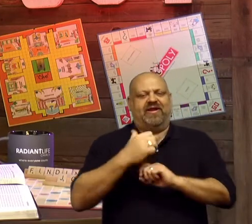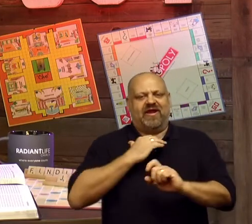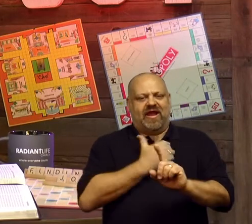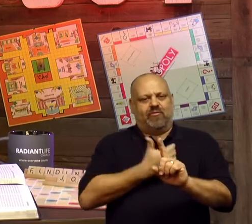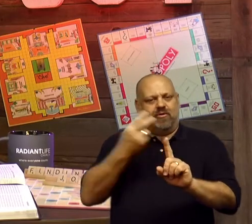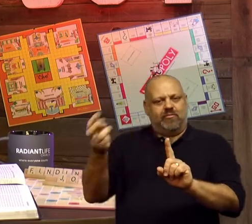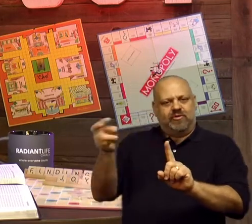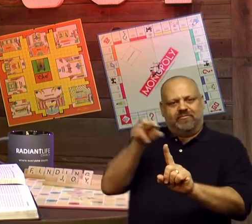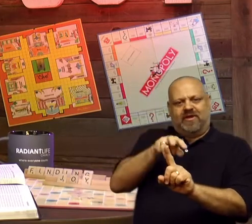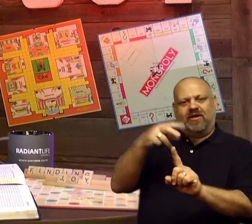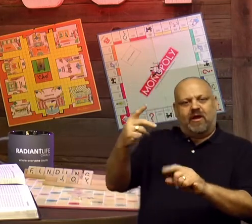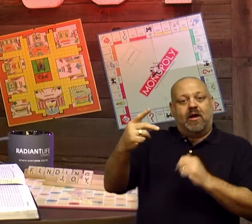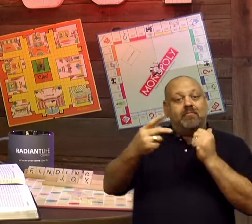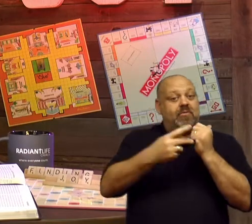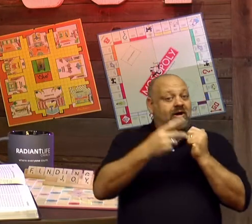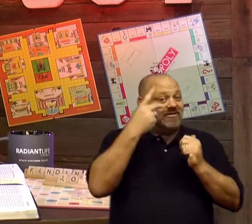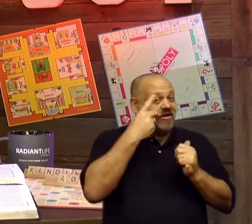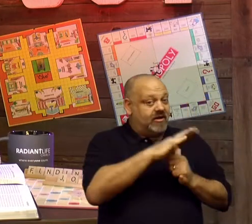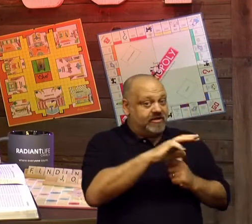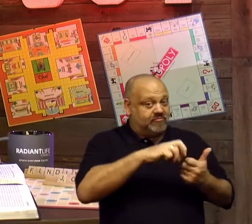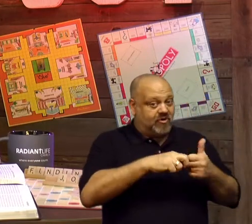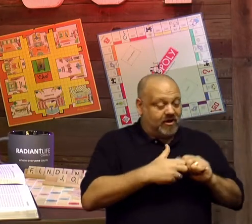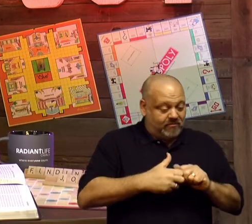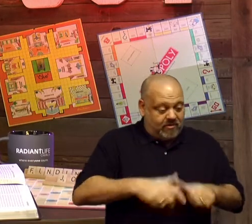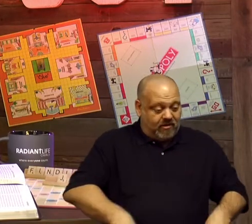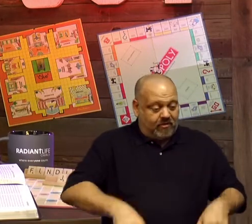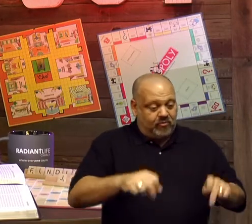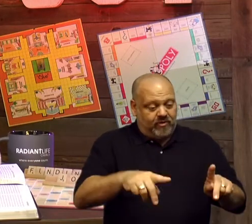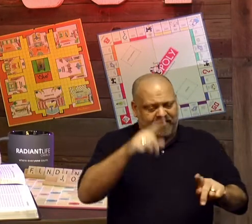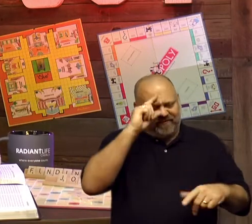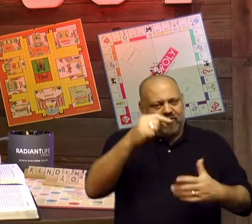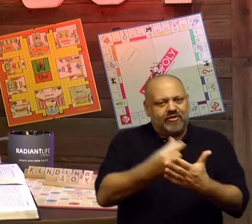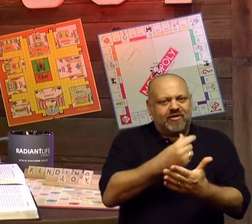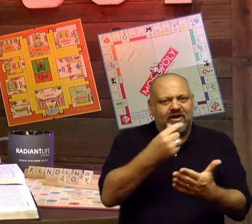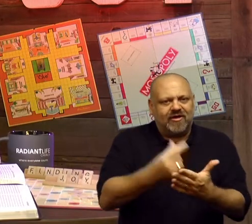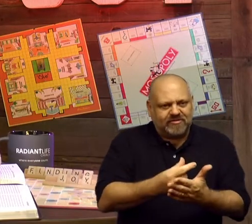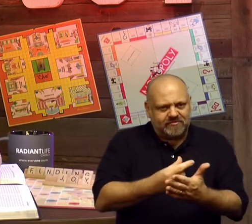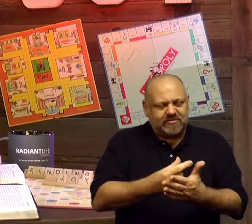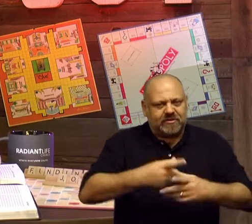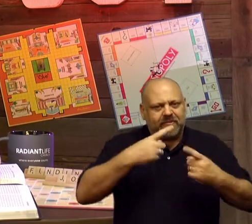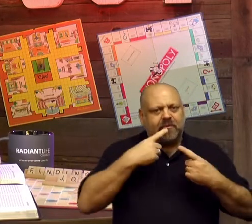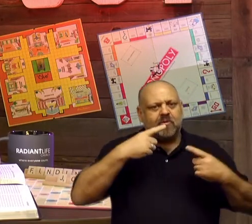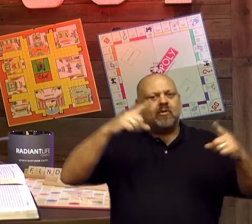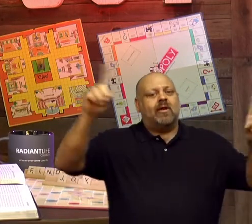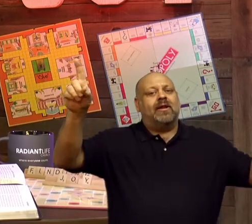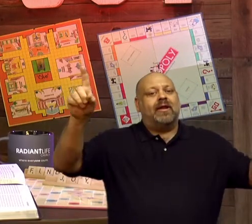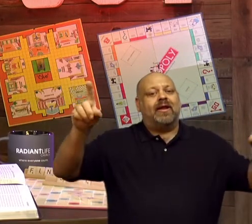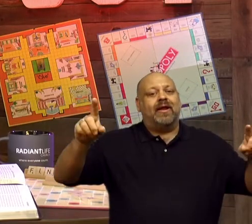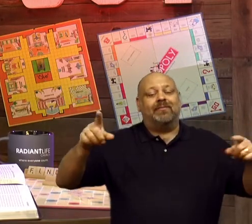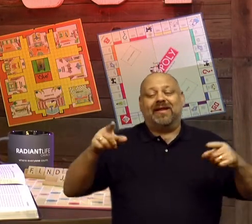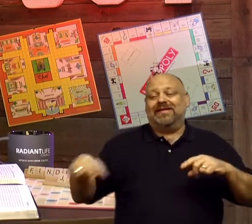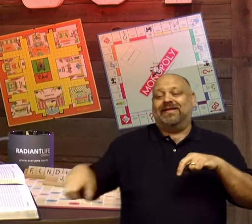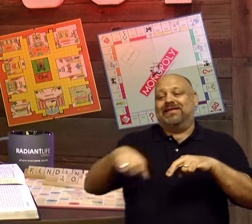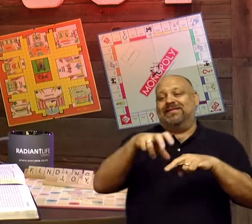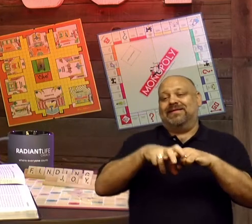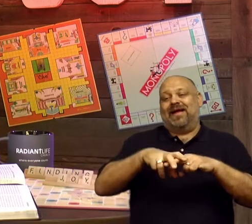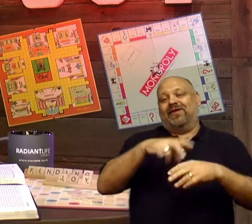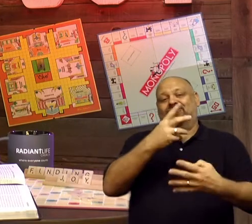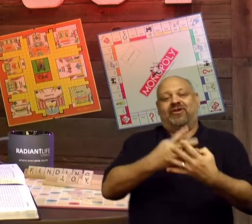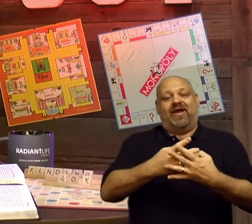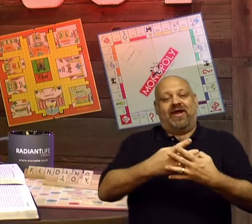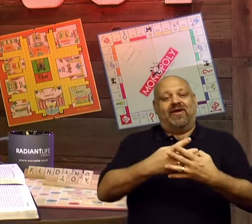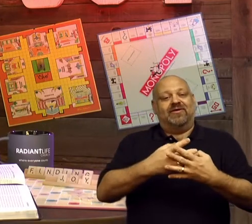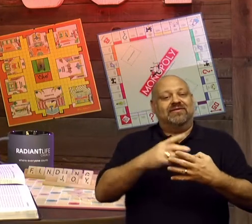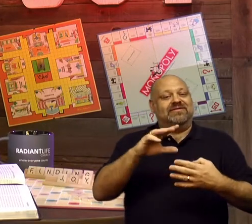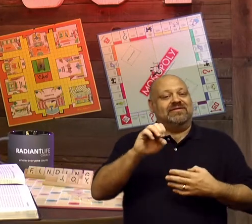change our perspective. Paul saw his problem as an opportunity for the gospel to be proclaimed. As he